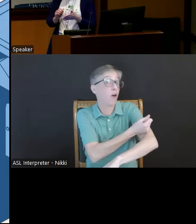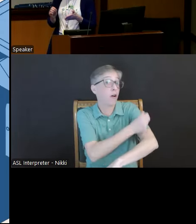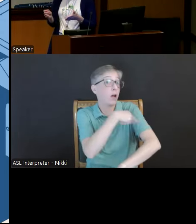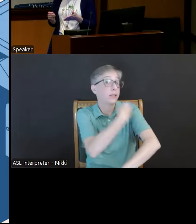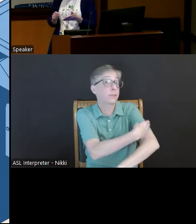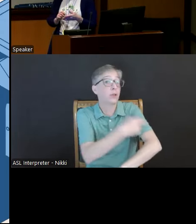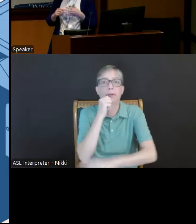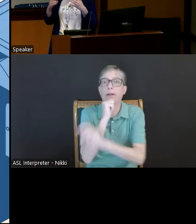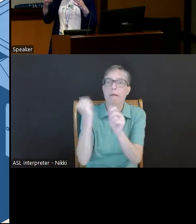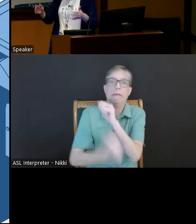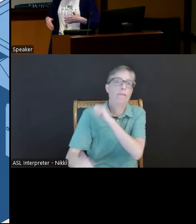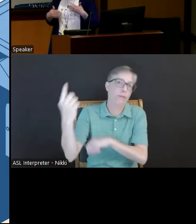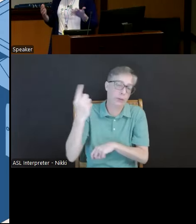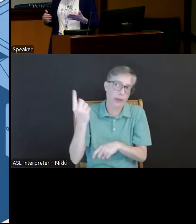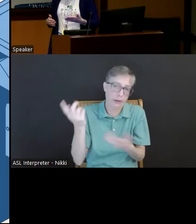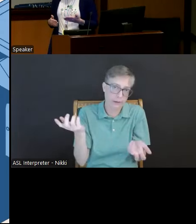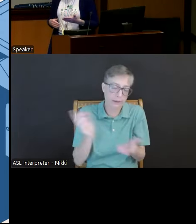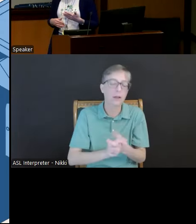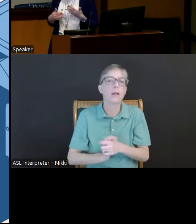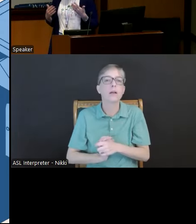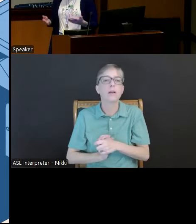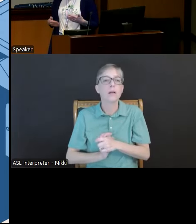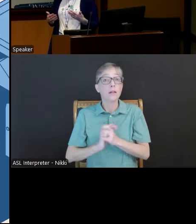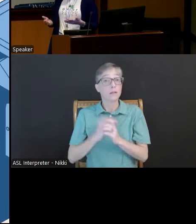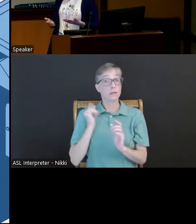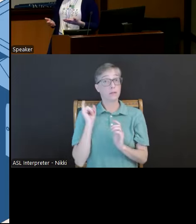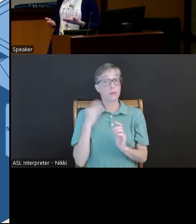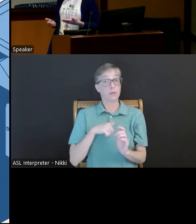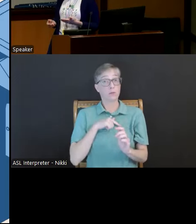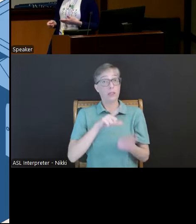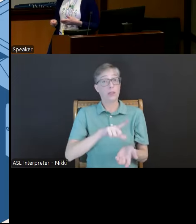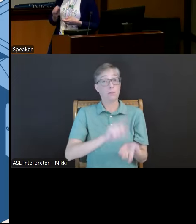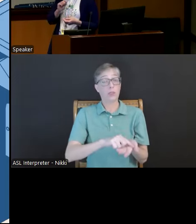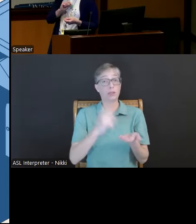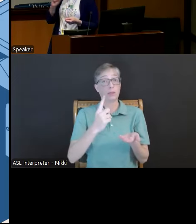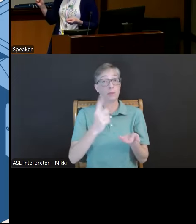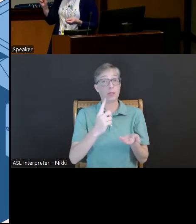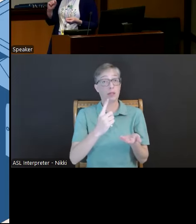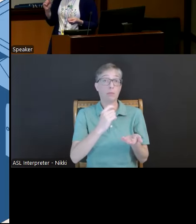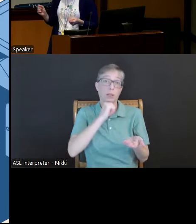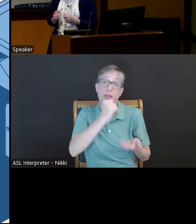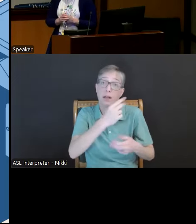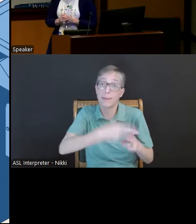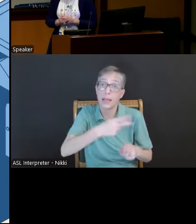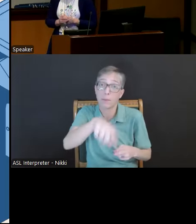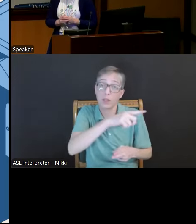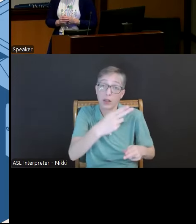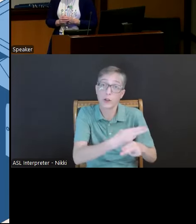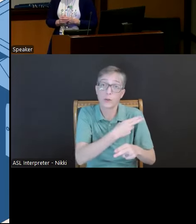So small things of just, if we're printing out something and we know it's not the name somebody uses, cross it off and write their